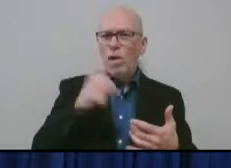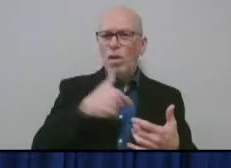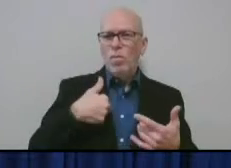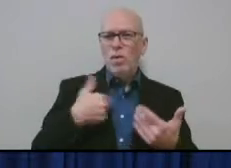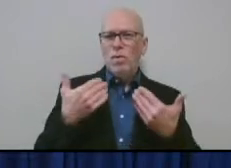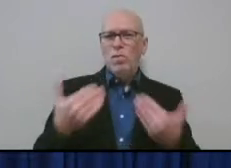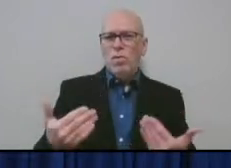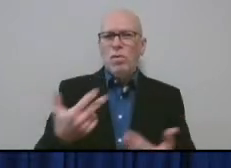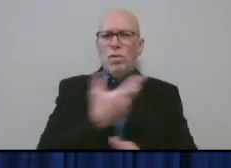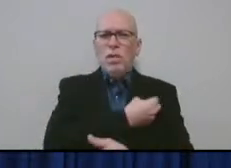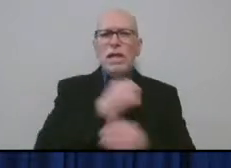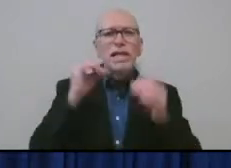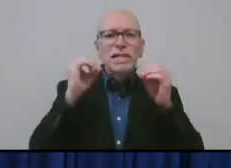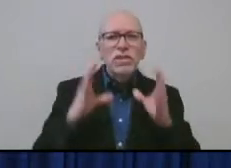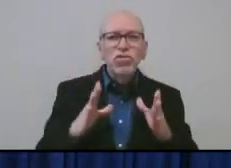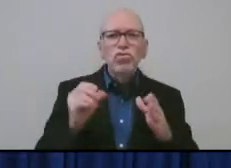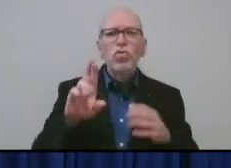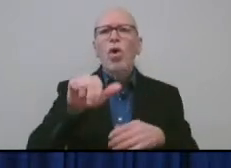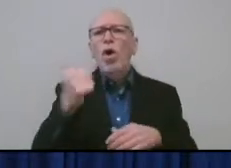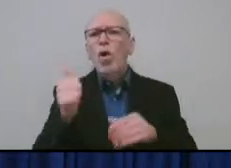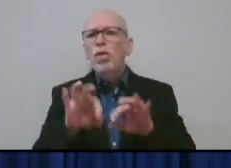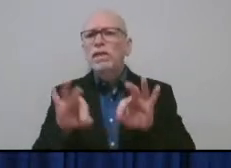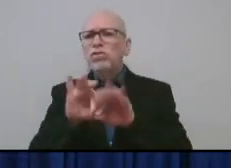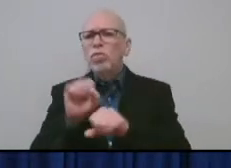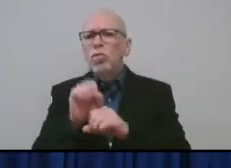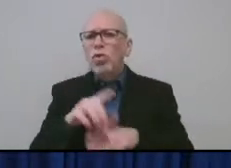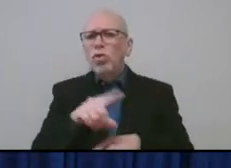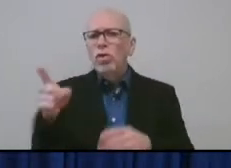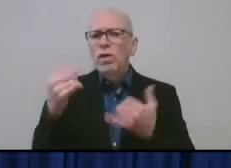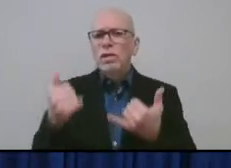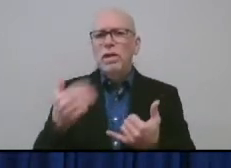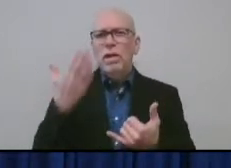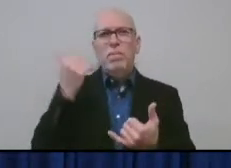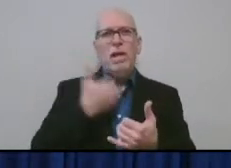vaccinating teachers and other essential workers now when our